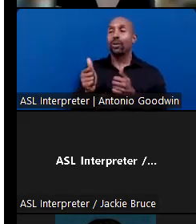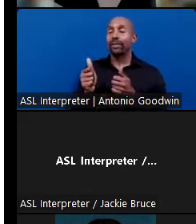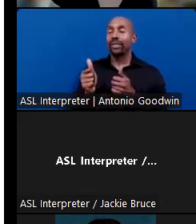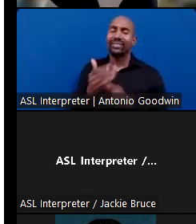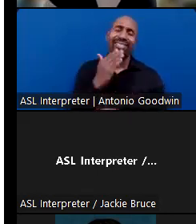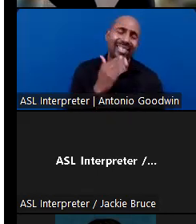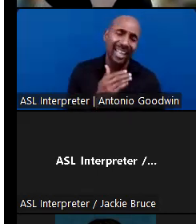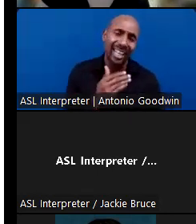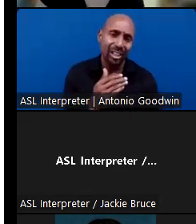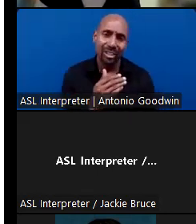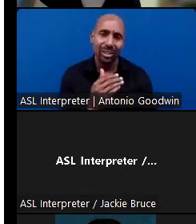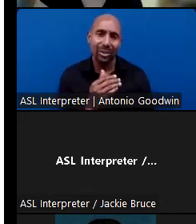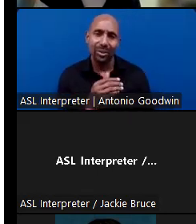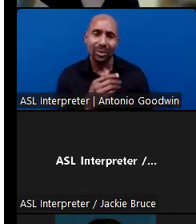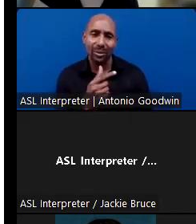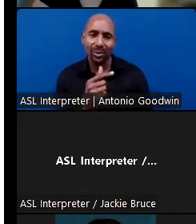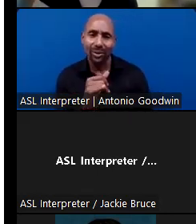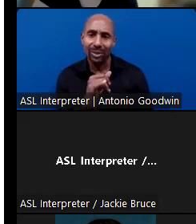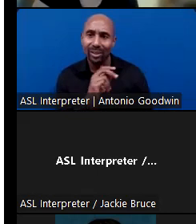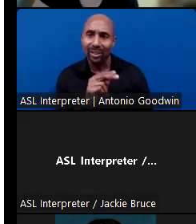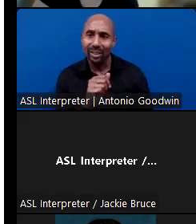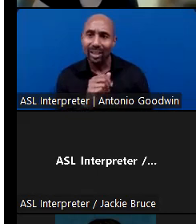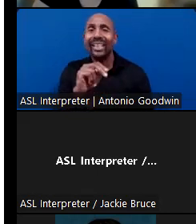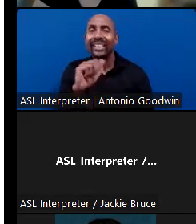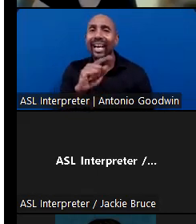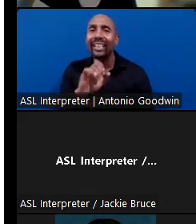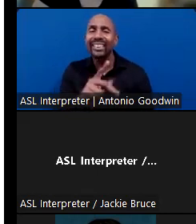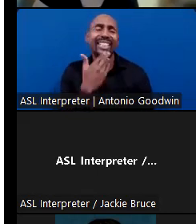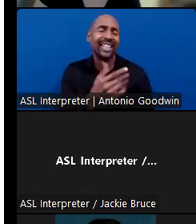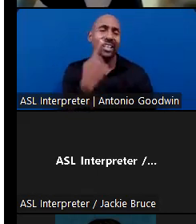so much for everything. Super appreciate it. You are very welcome.